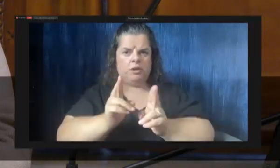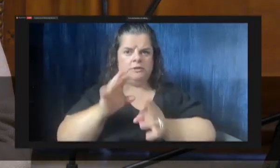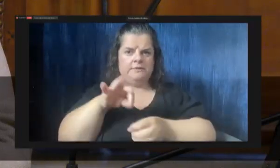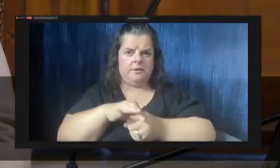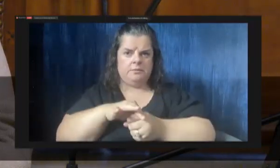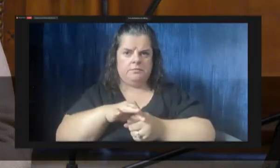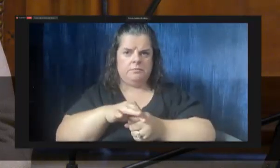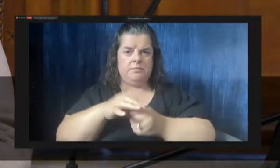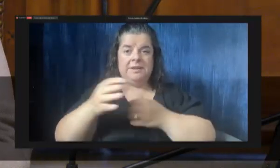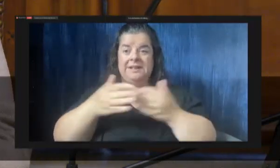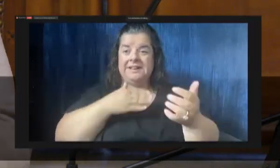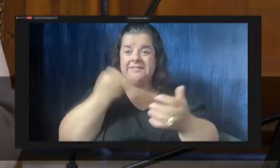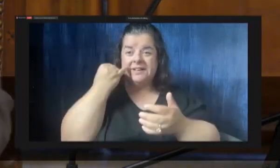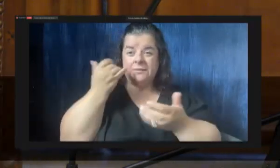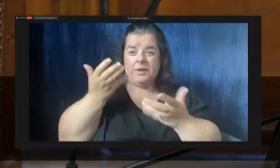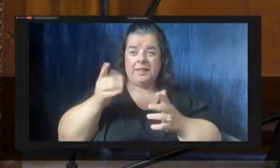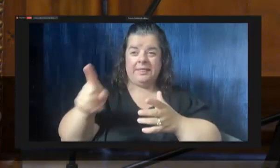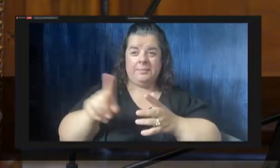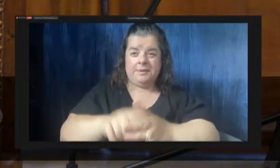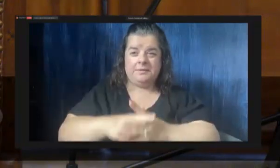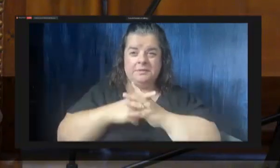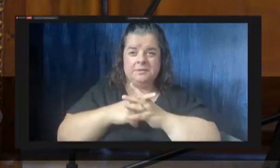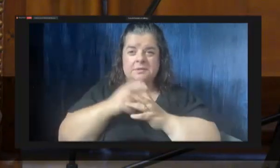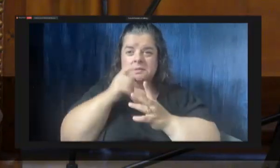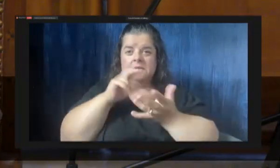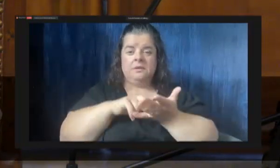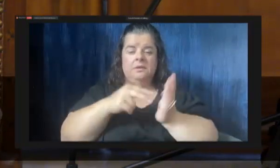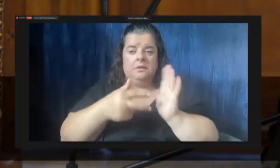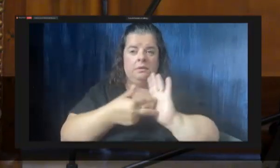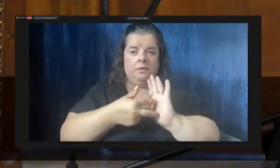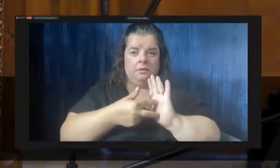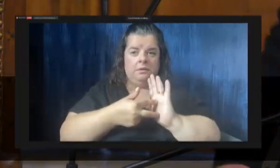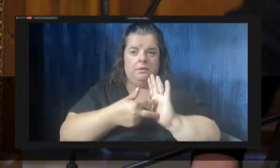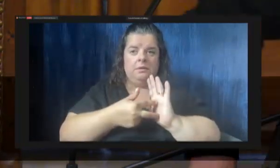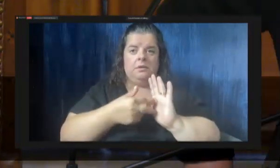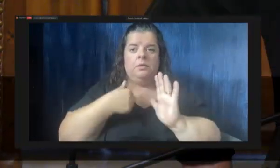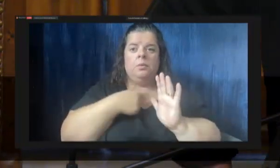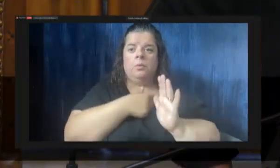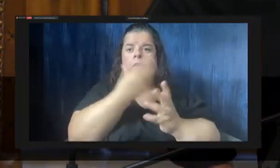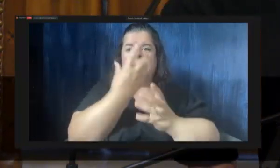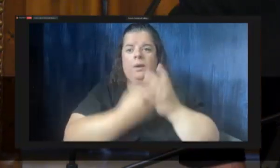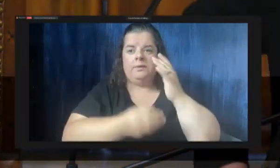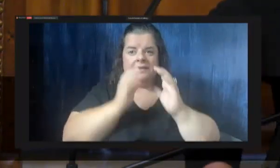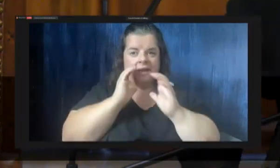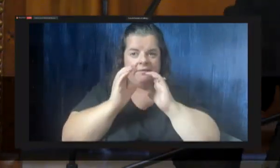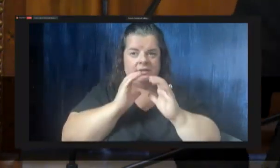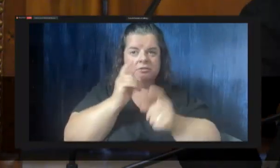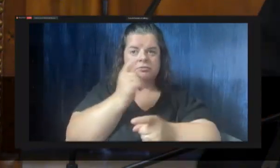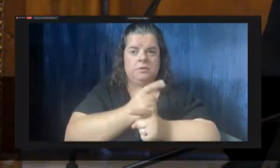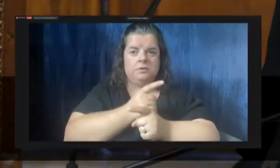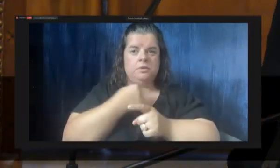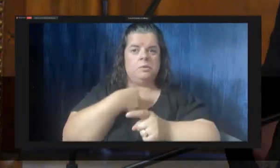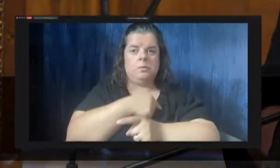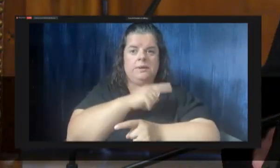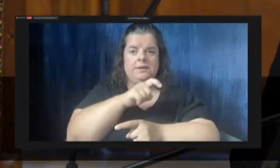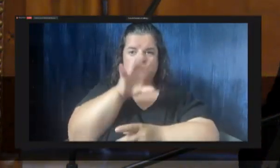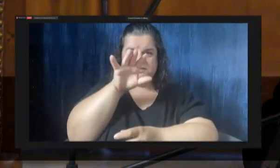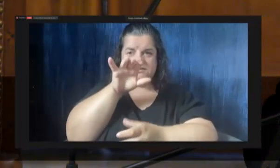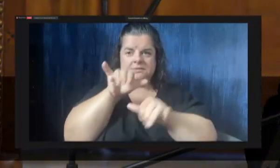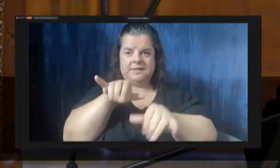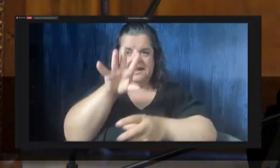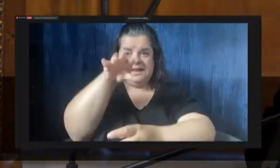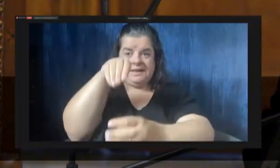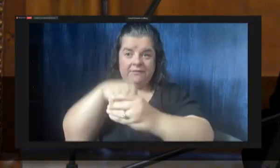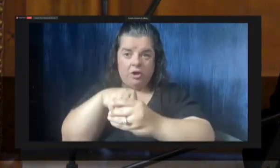even if we let them get started, that doesn't mean that we're out of the conversation, honestly, right? So we should stay in that conversation in